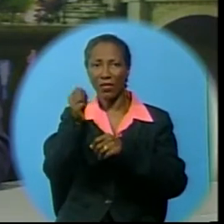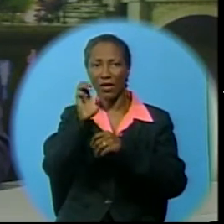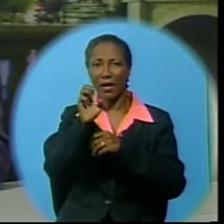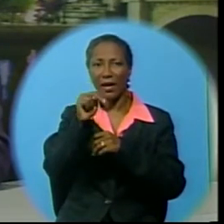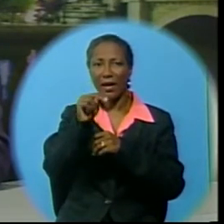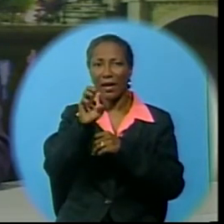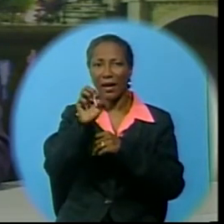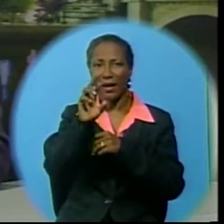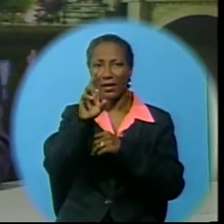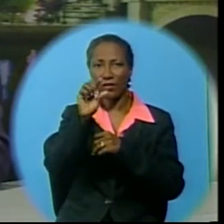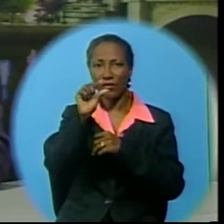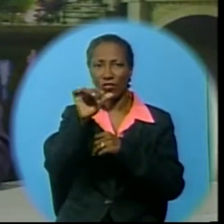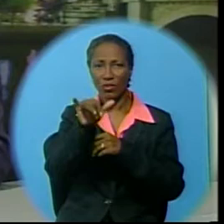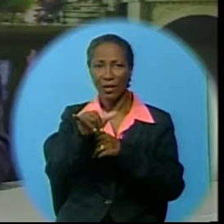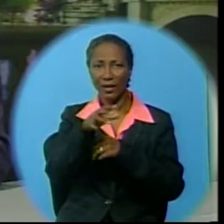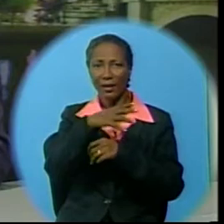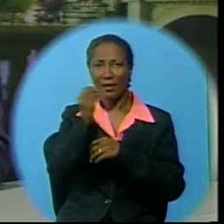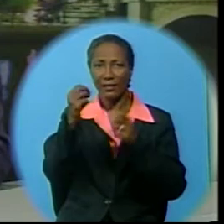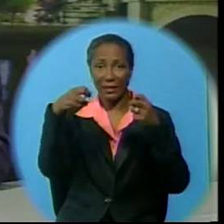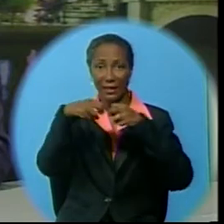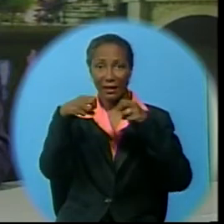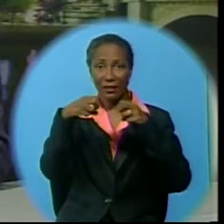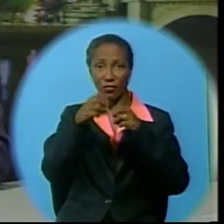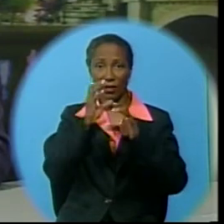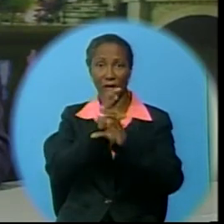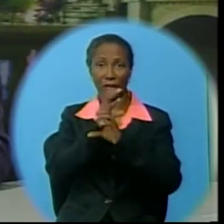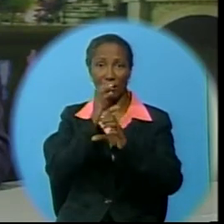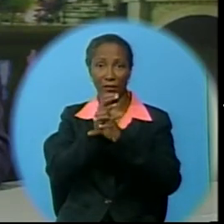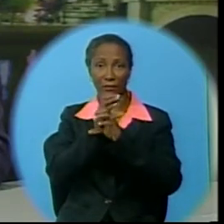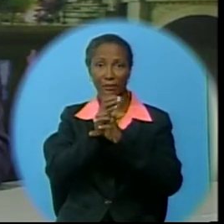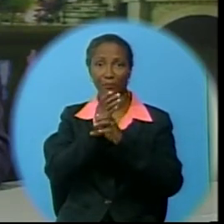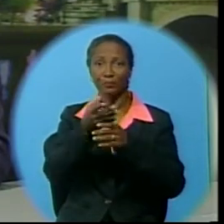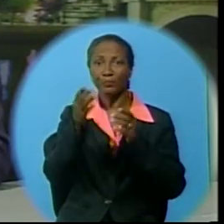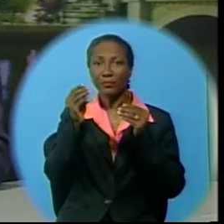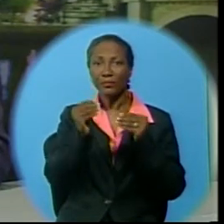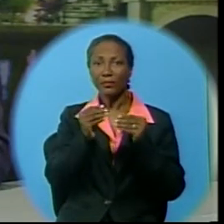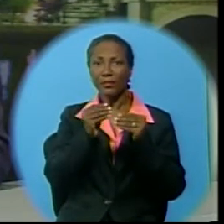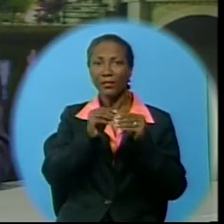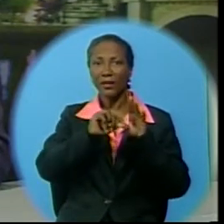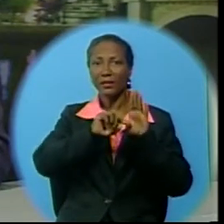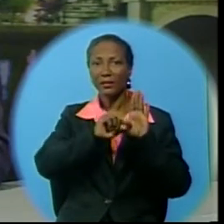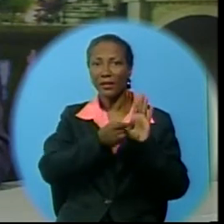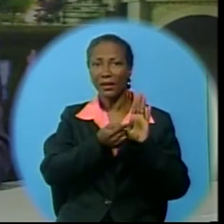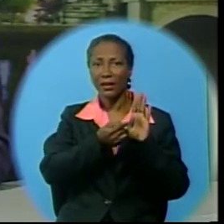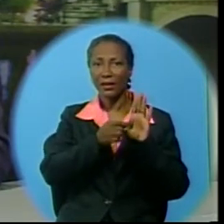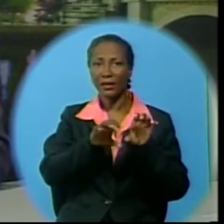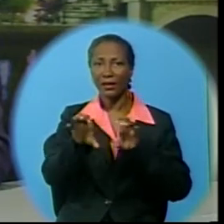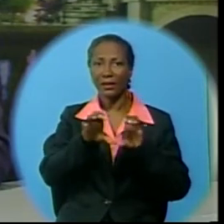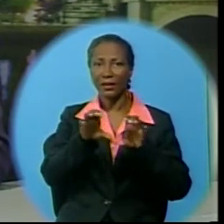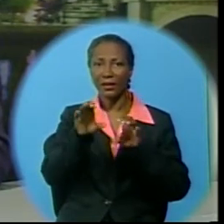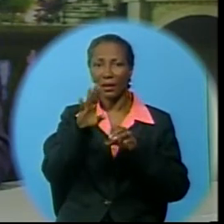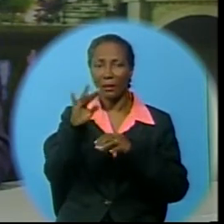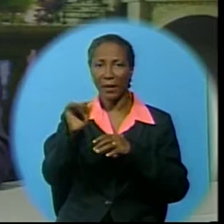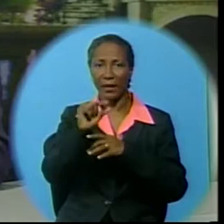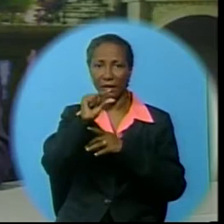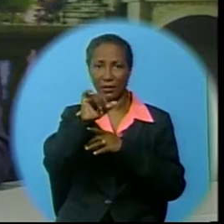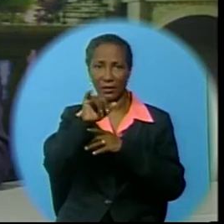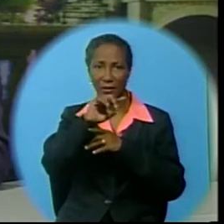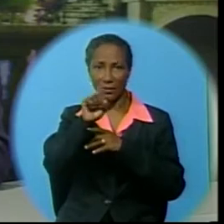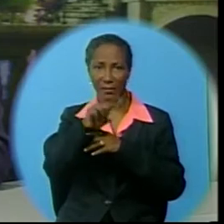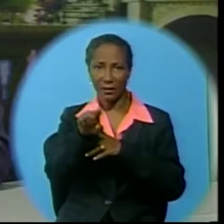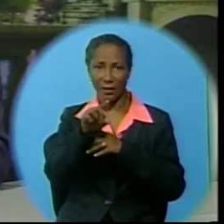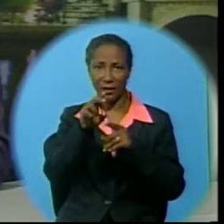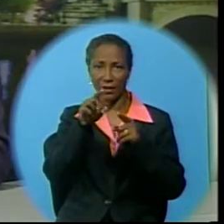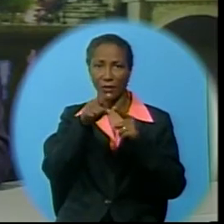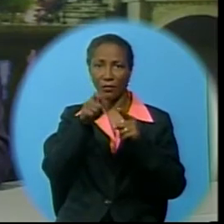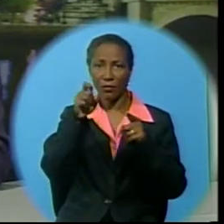specifically electric vehicles. The event, put on by the German entity JIZ, will be held at Bushy Park Racing Circuit from